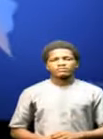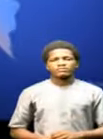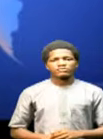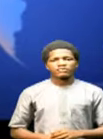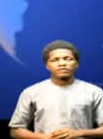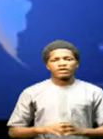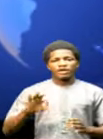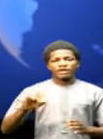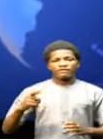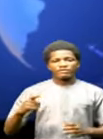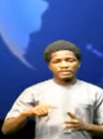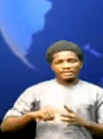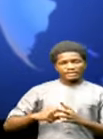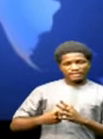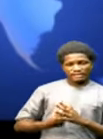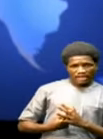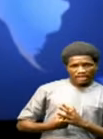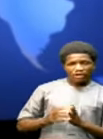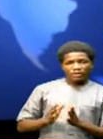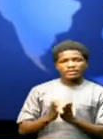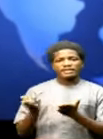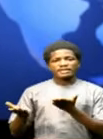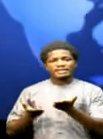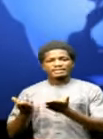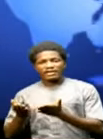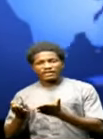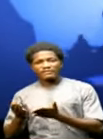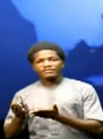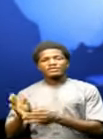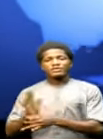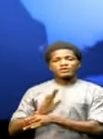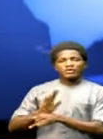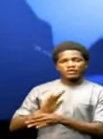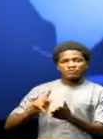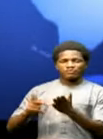Federal government launches public service entrepreneurship program.